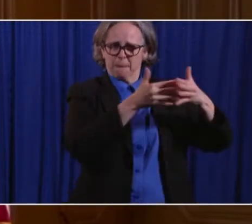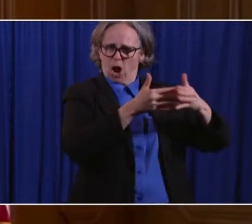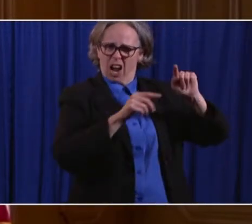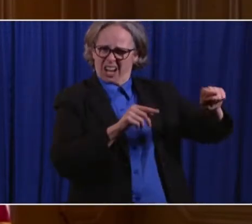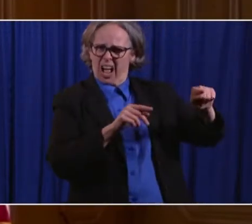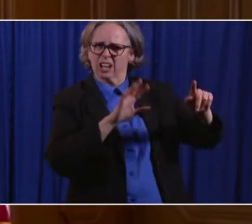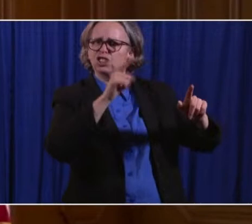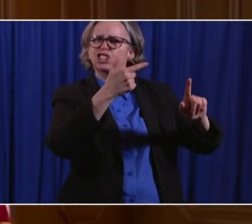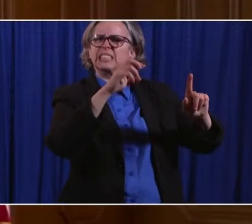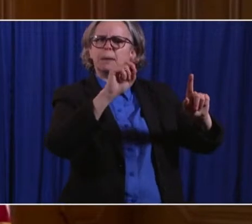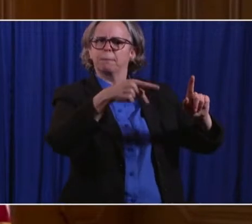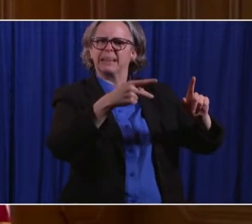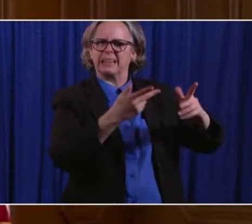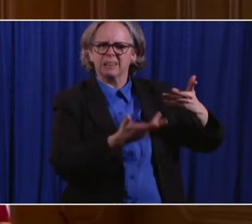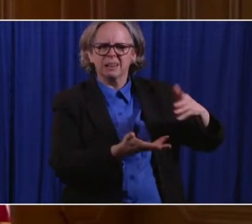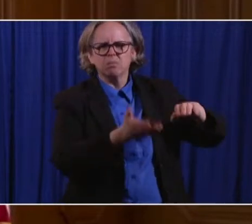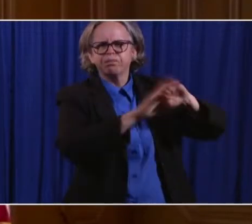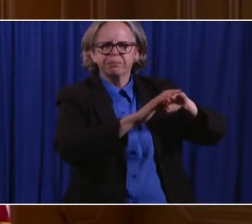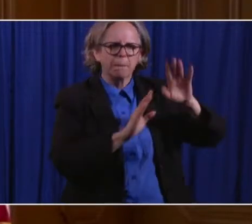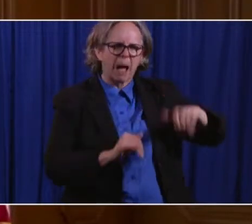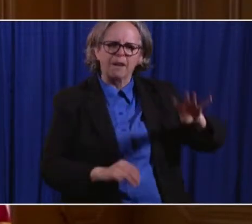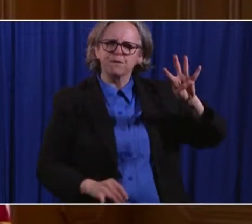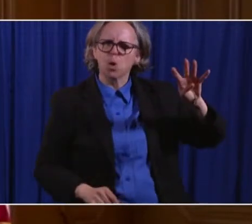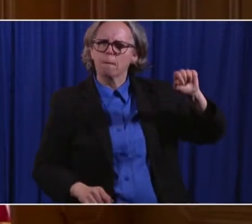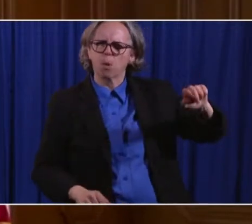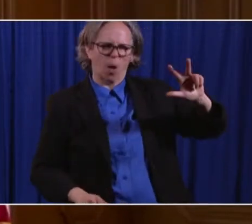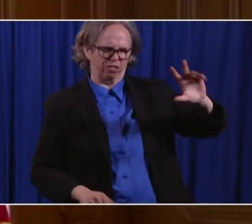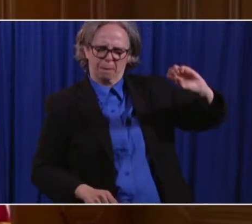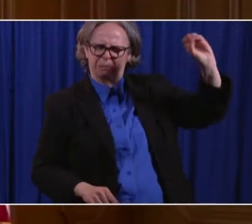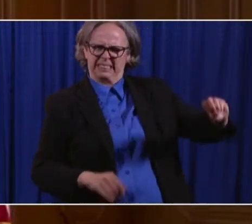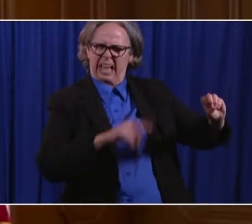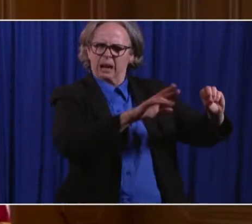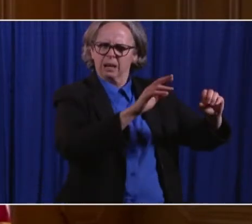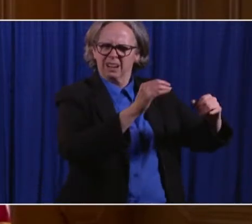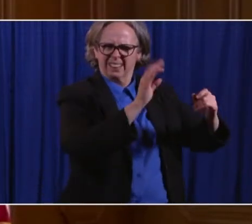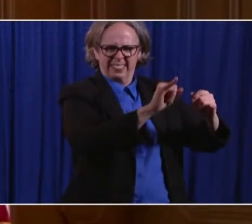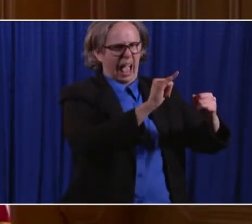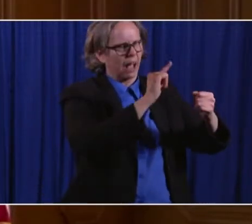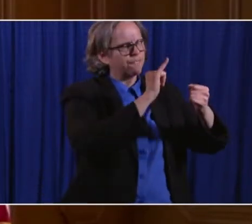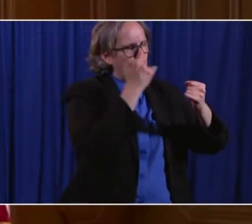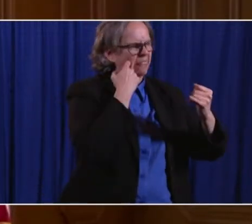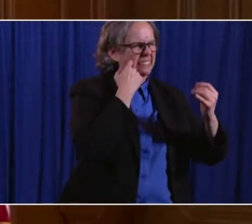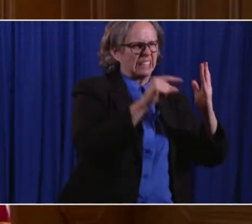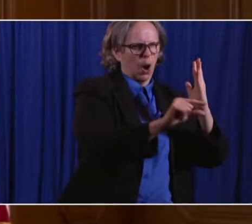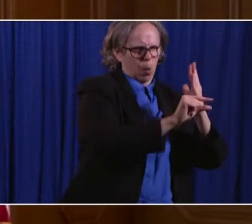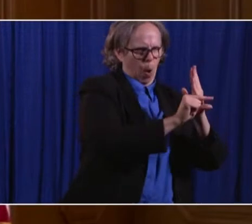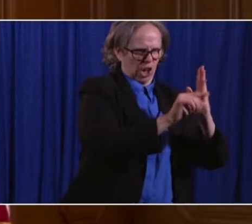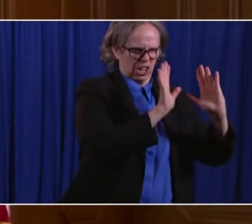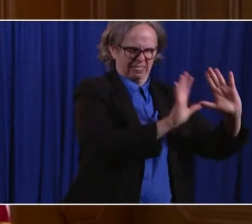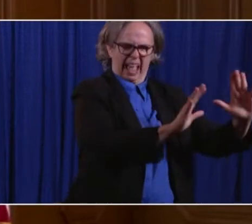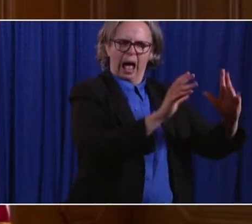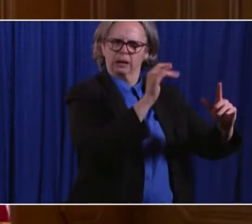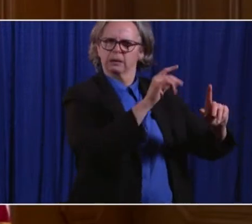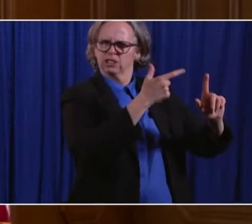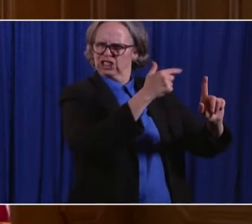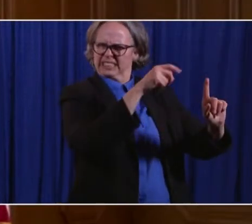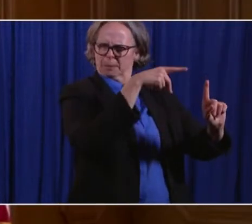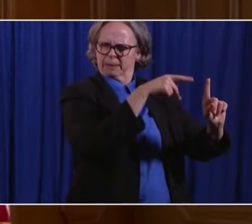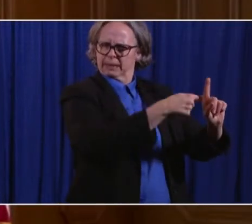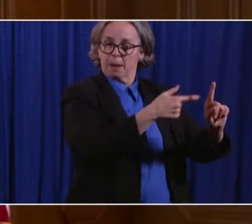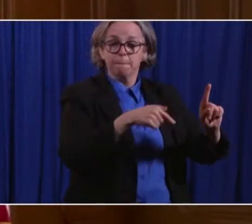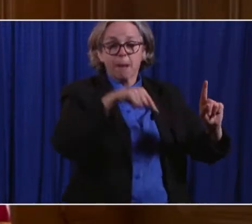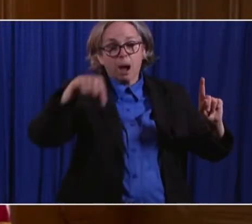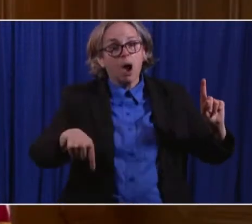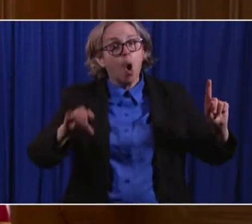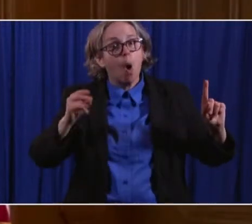about 4.3% in that final quarter. Ohio's GDP is estimated to increase by